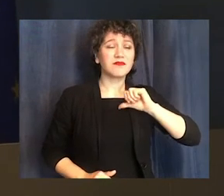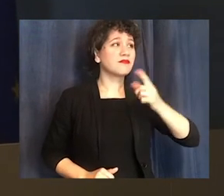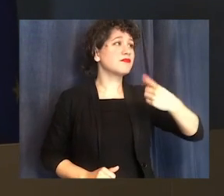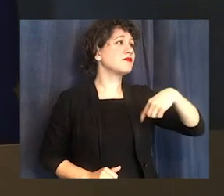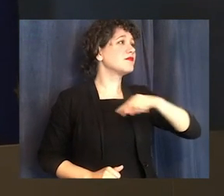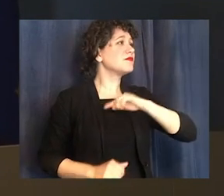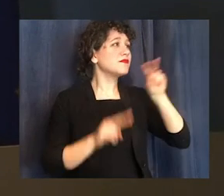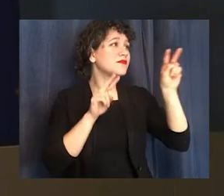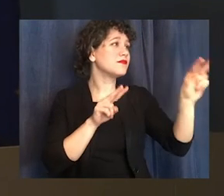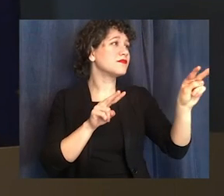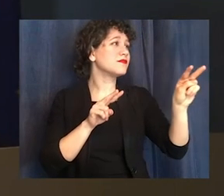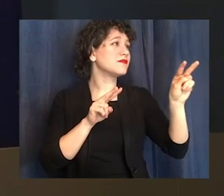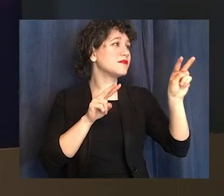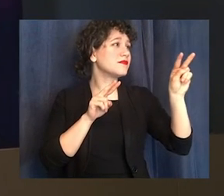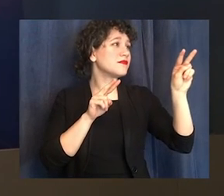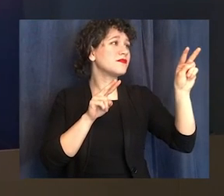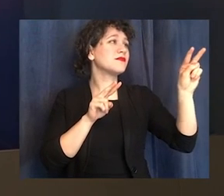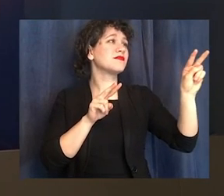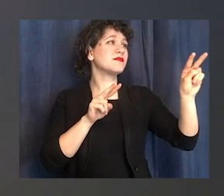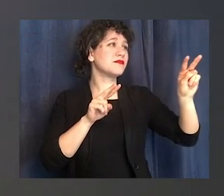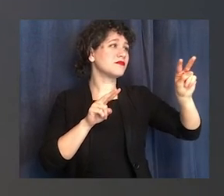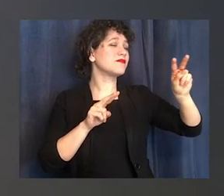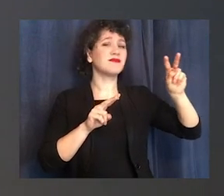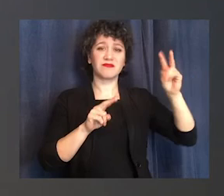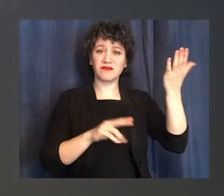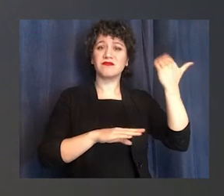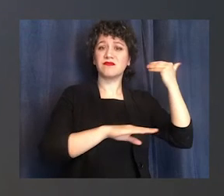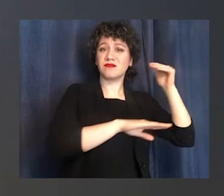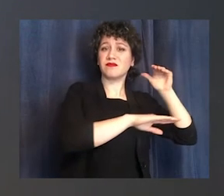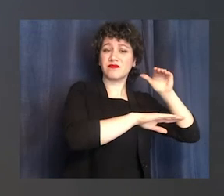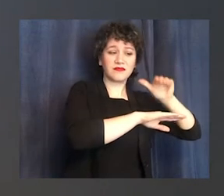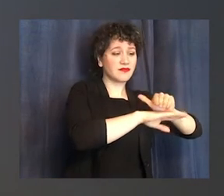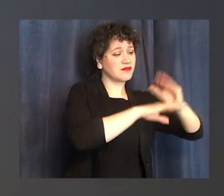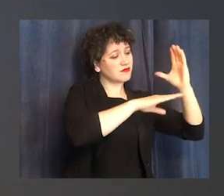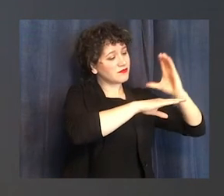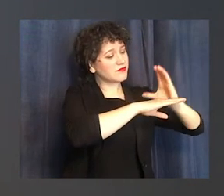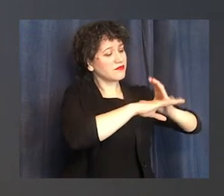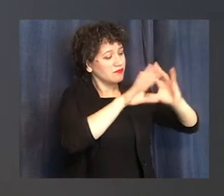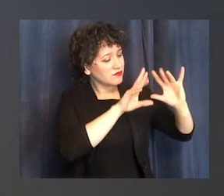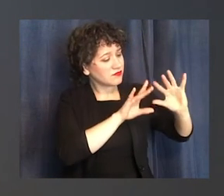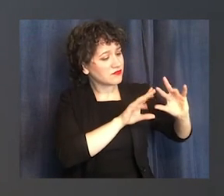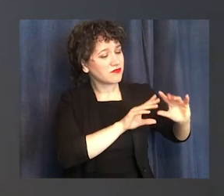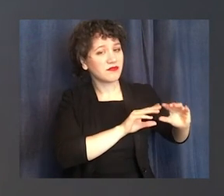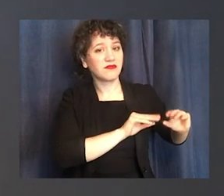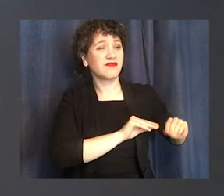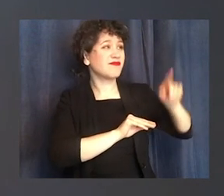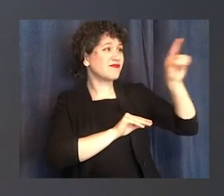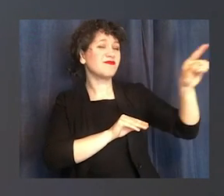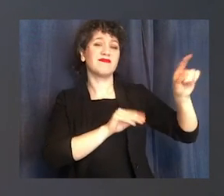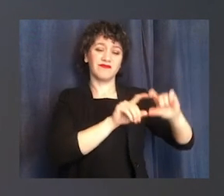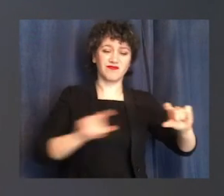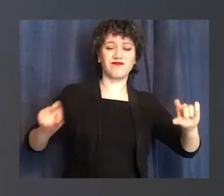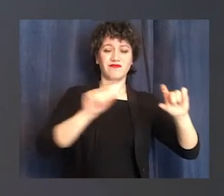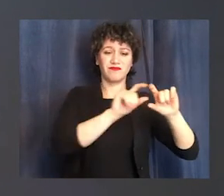proudly we hailed at the twilight's last gleaming, whose